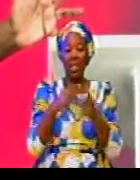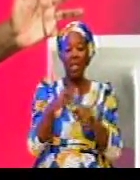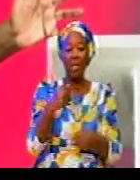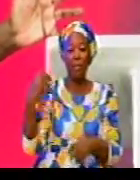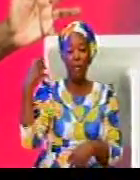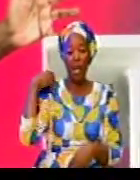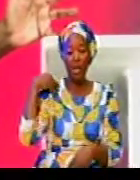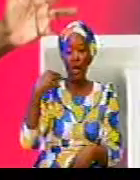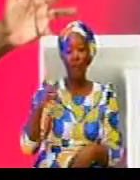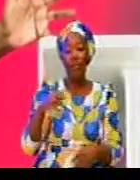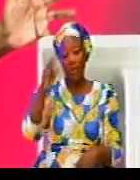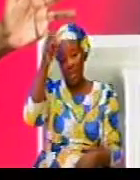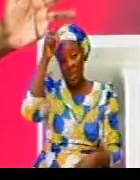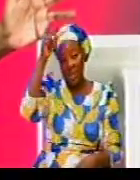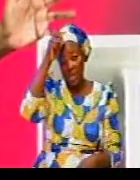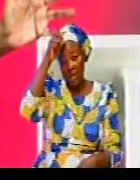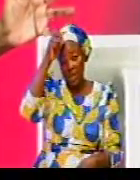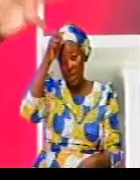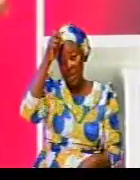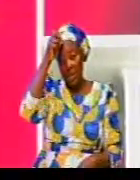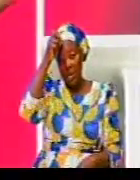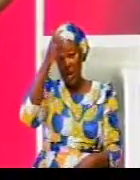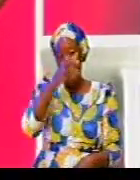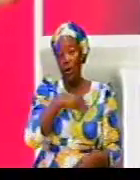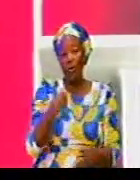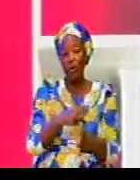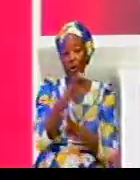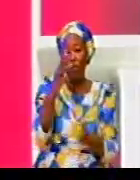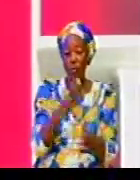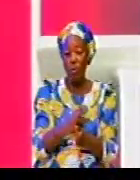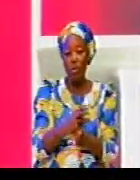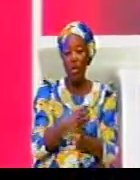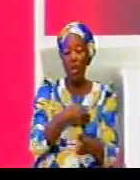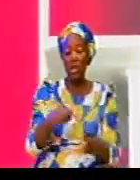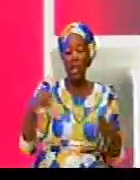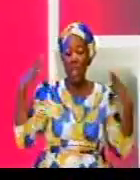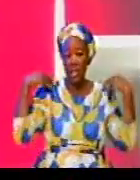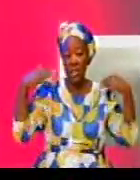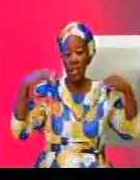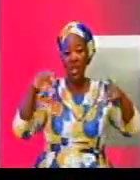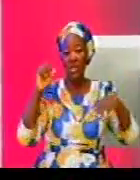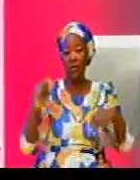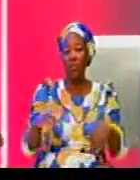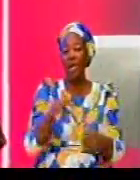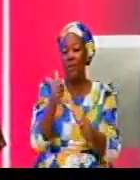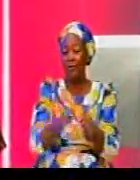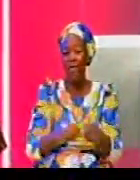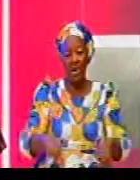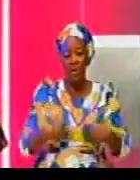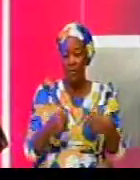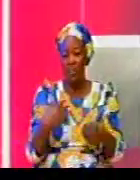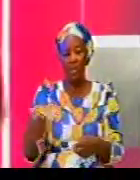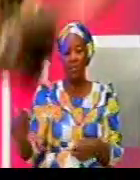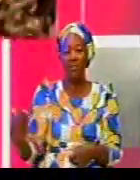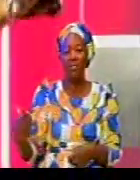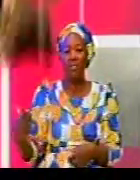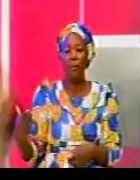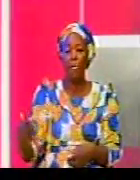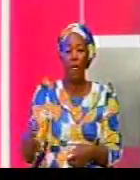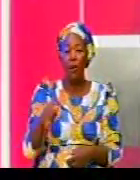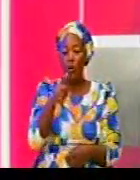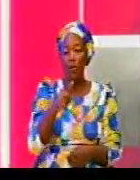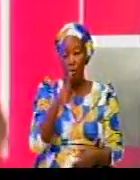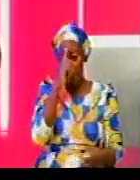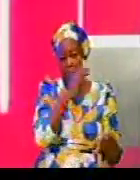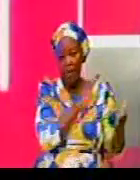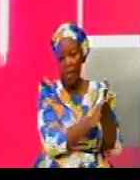the master of every storm, and the master of Satan, of the world, of angels,